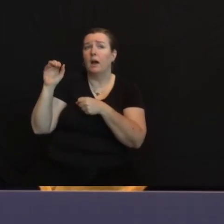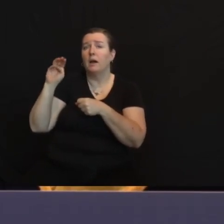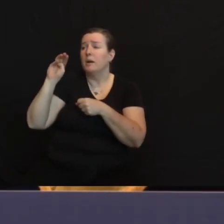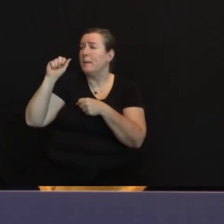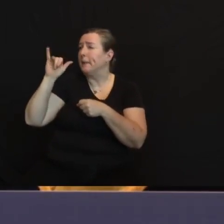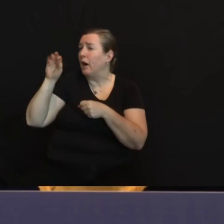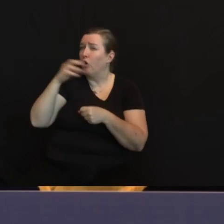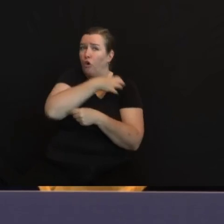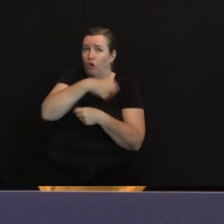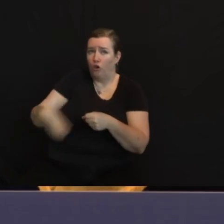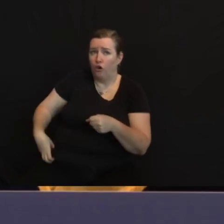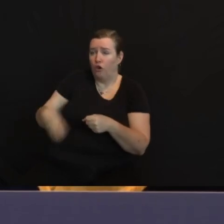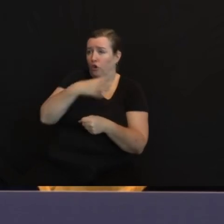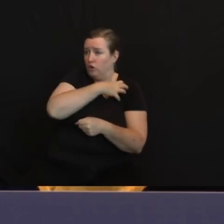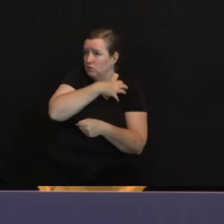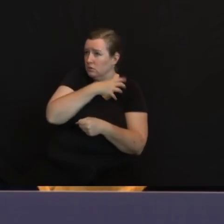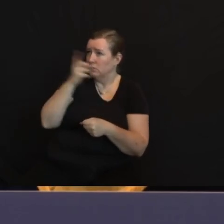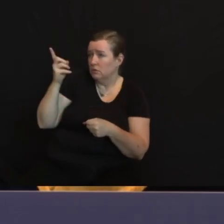Matt's slipstream.